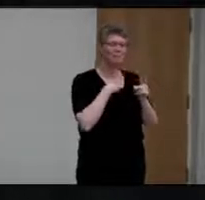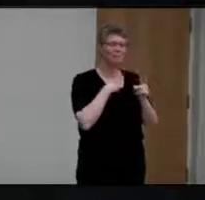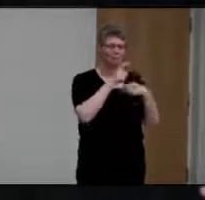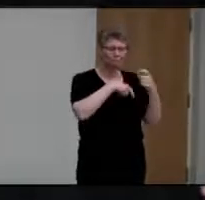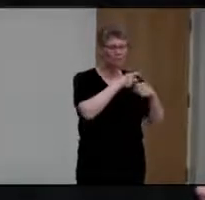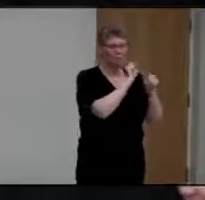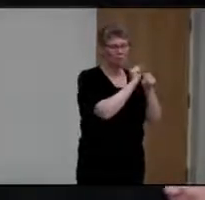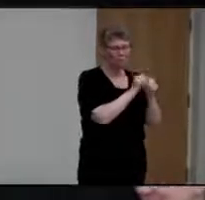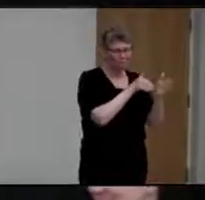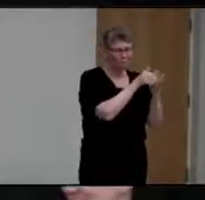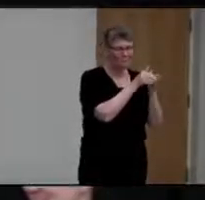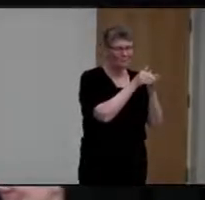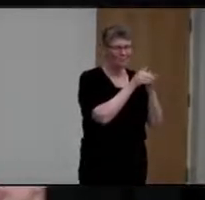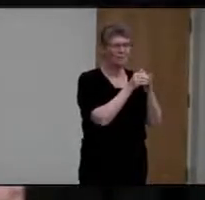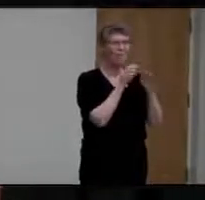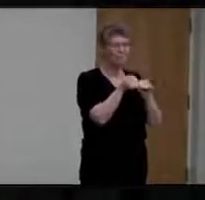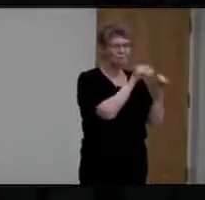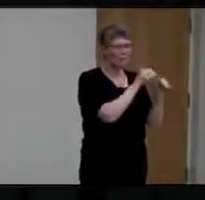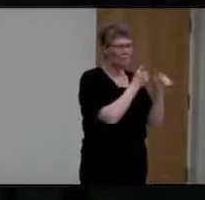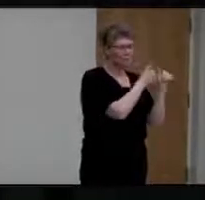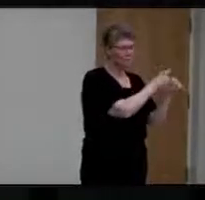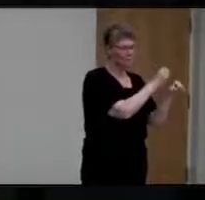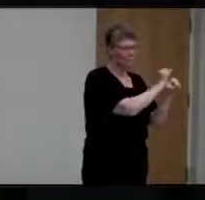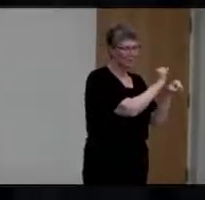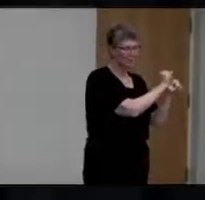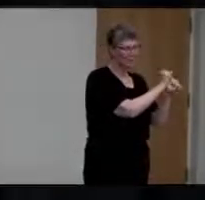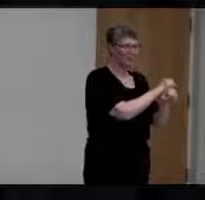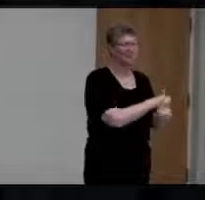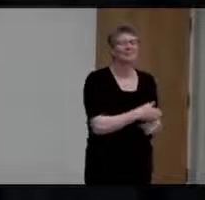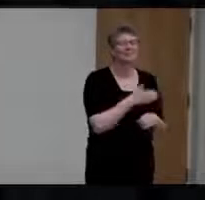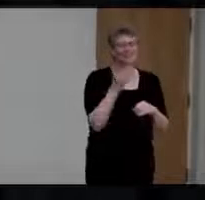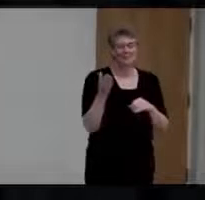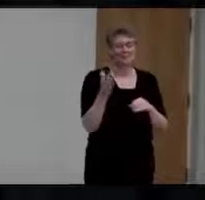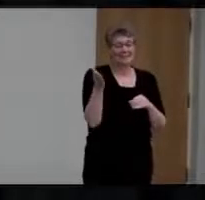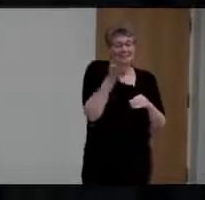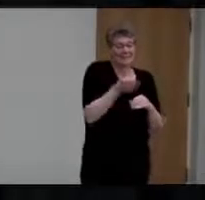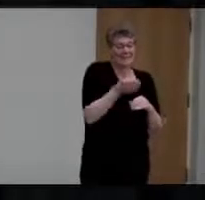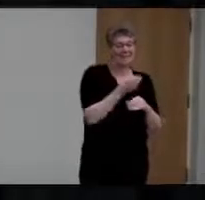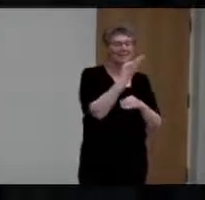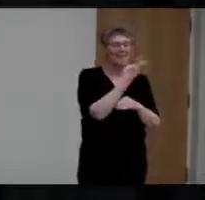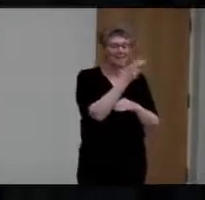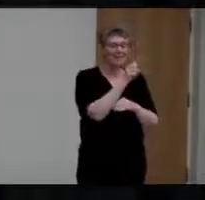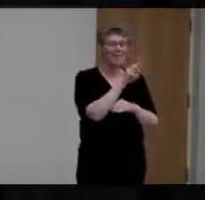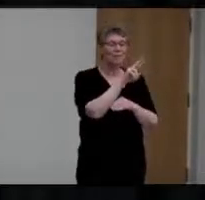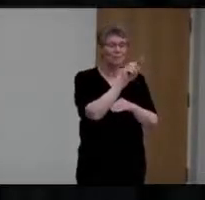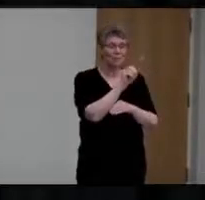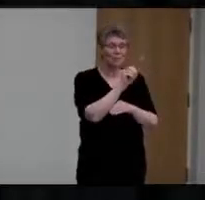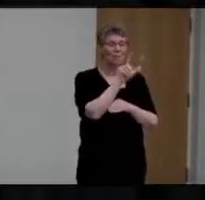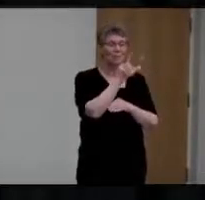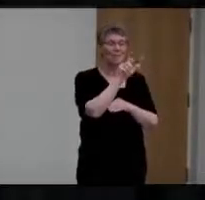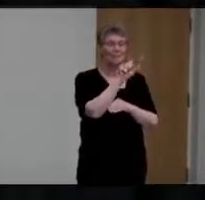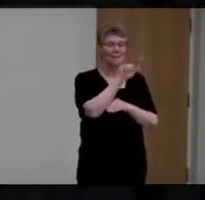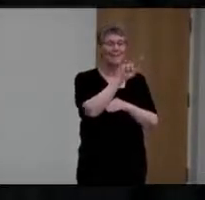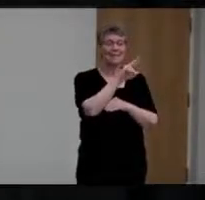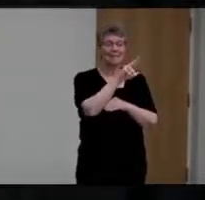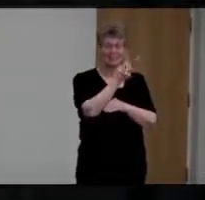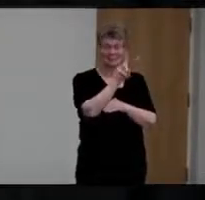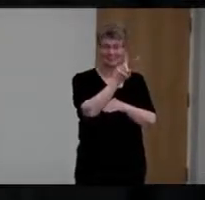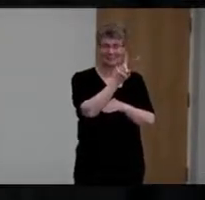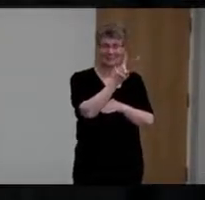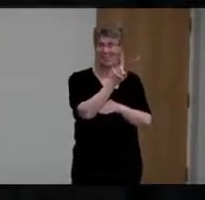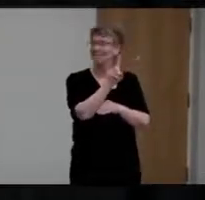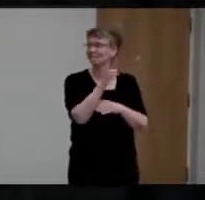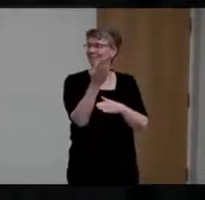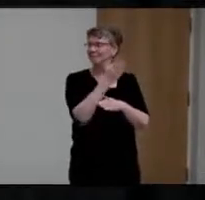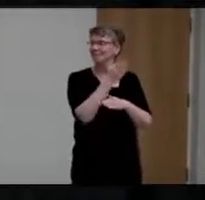had a graduate photo shoot today, by the way. Congratulations to you, Hero. Exciting time for you in the course of your career, and I've